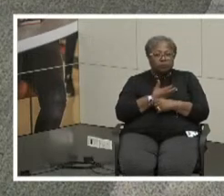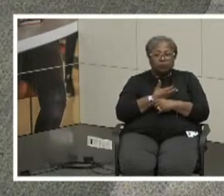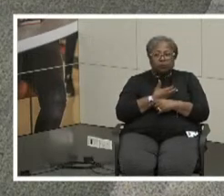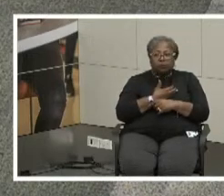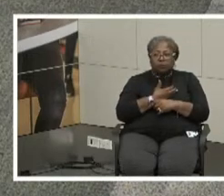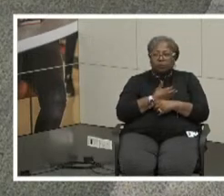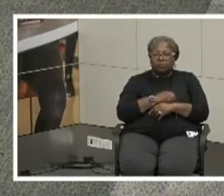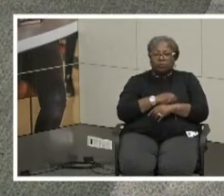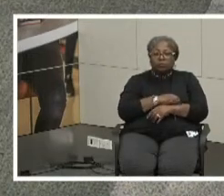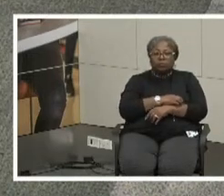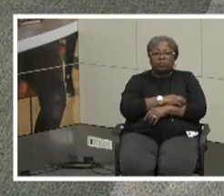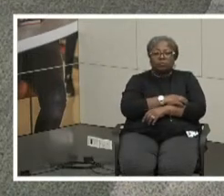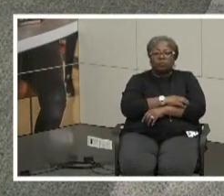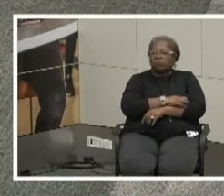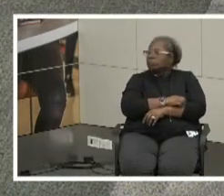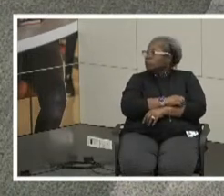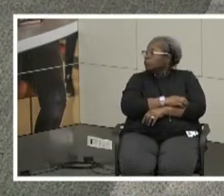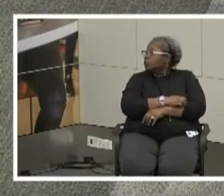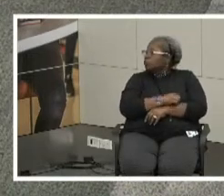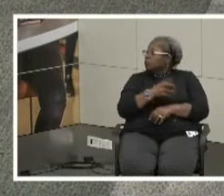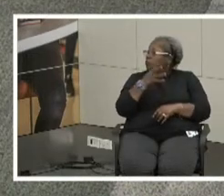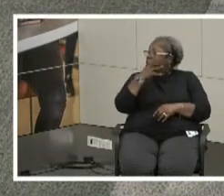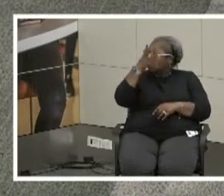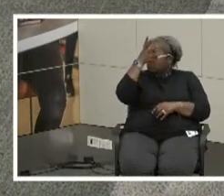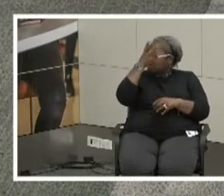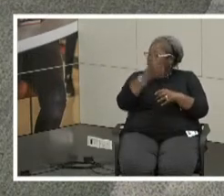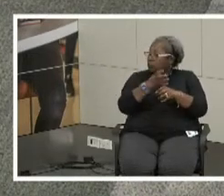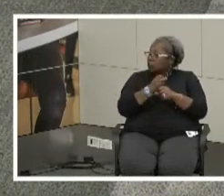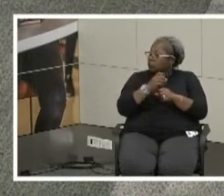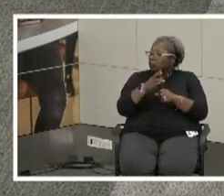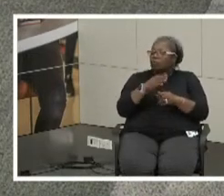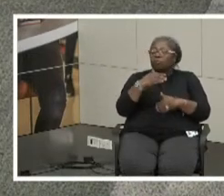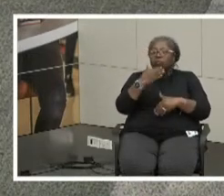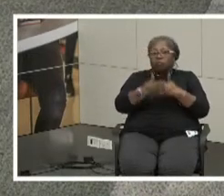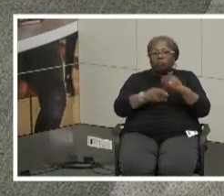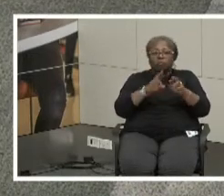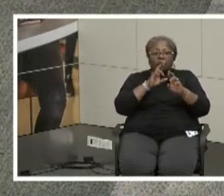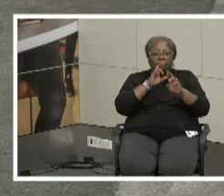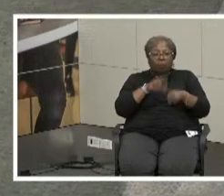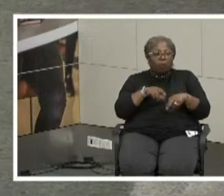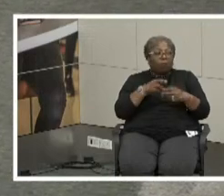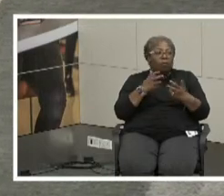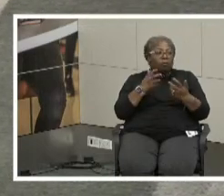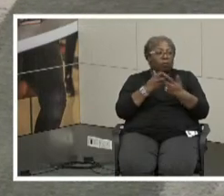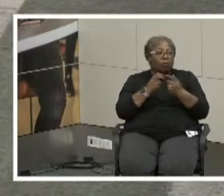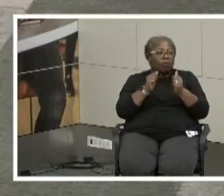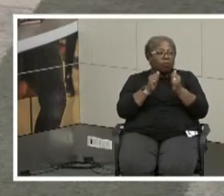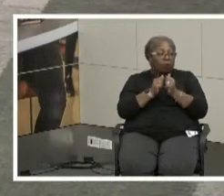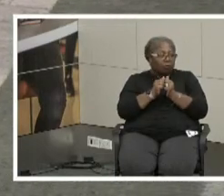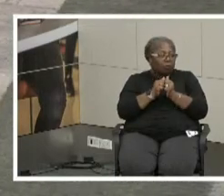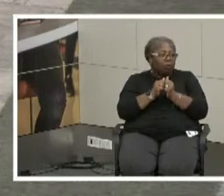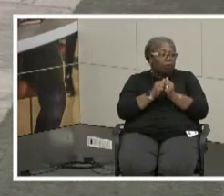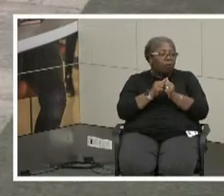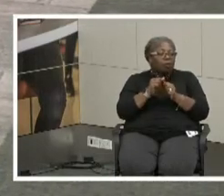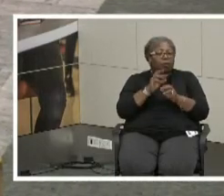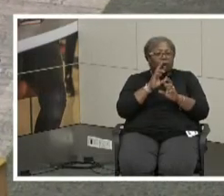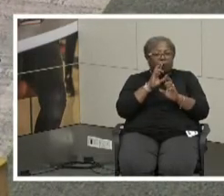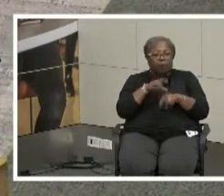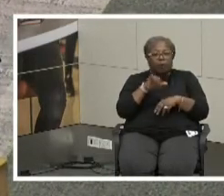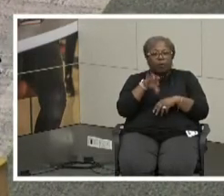our our Stu our parents receive their progress reports in alignment with the with the report